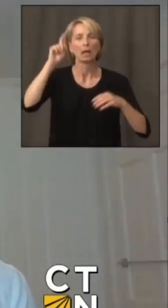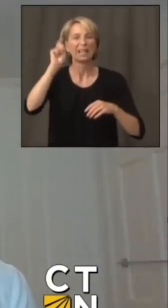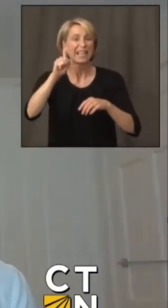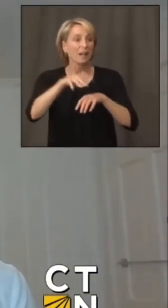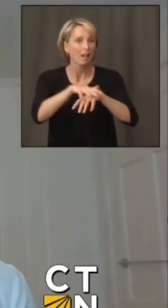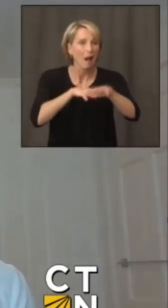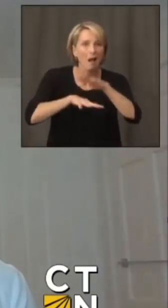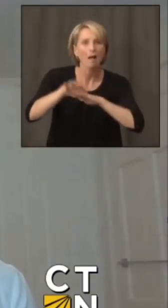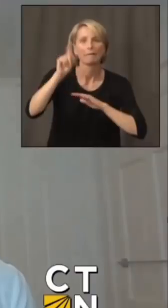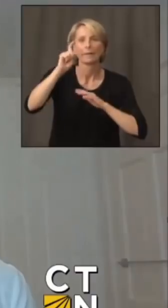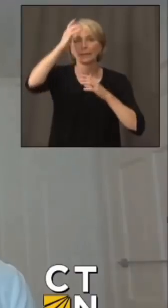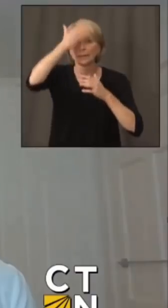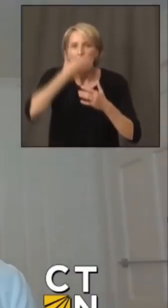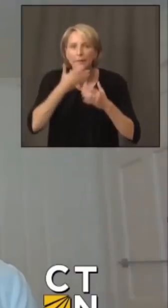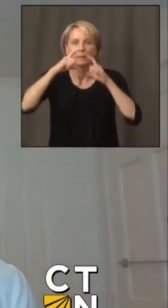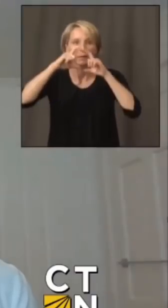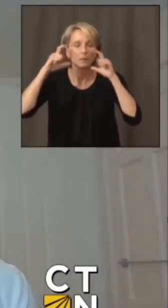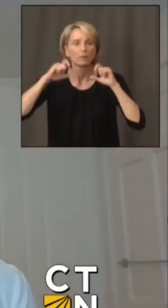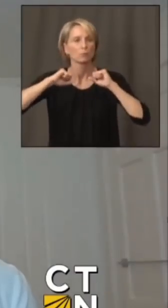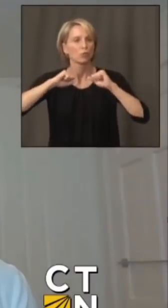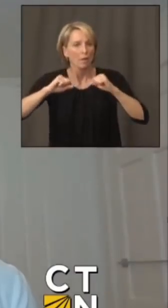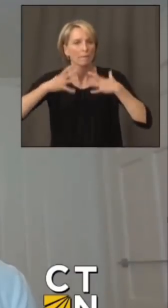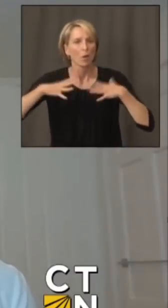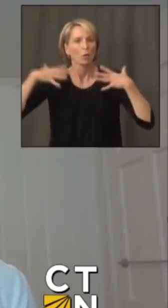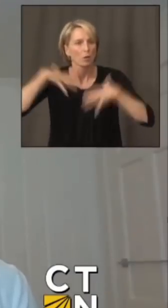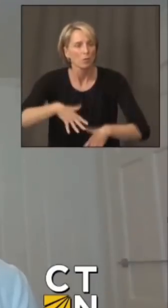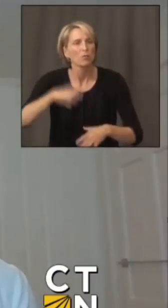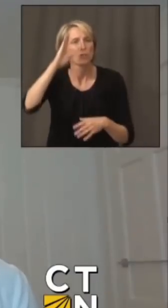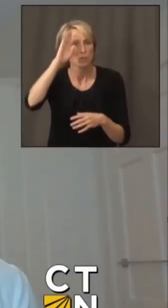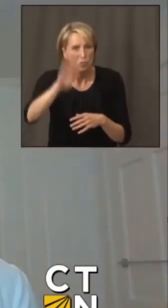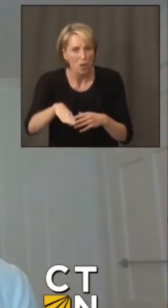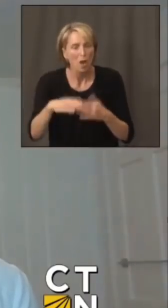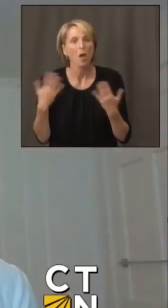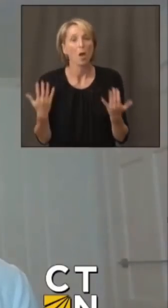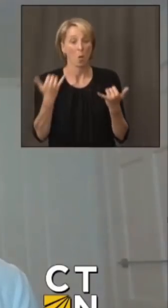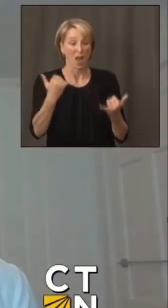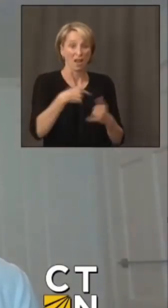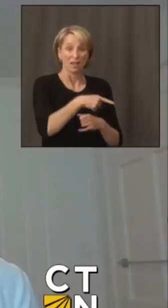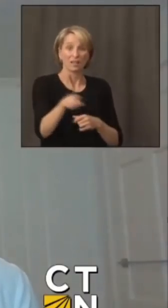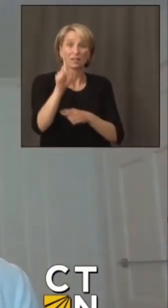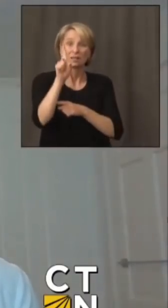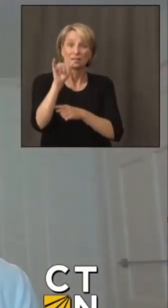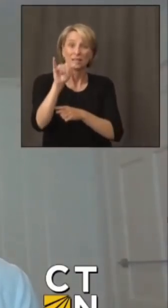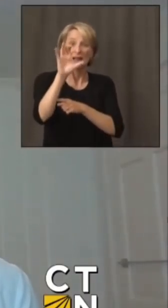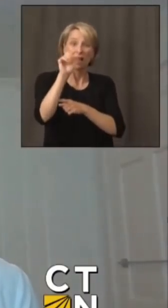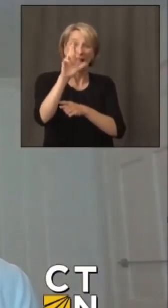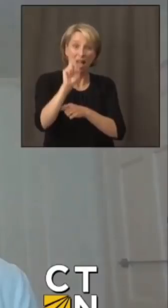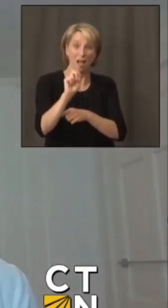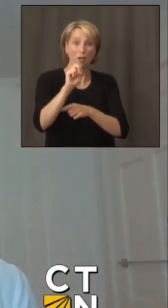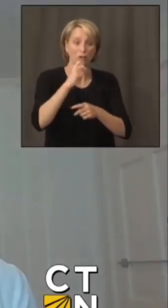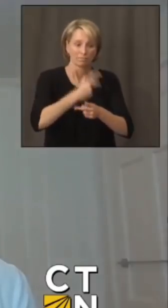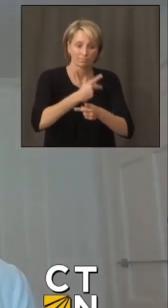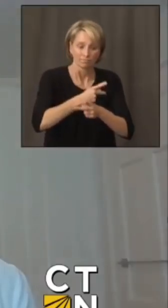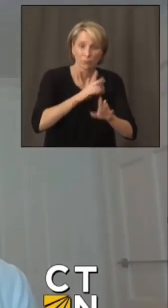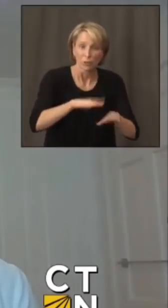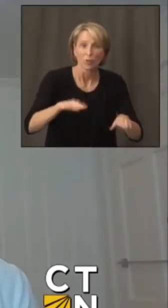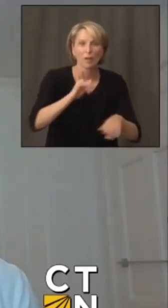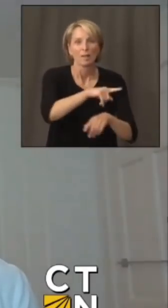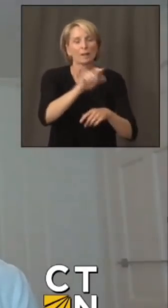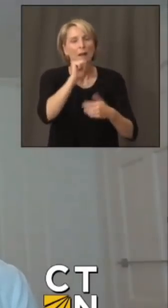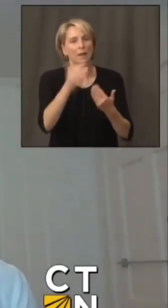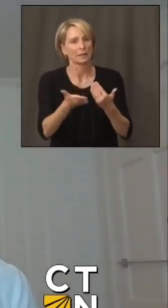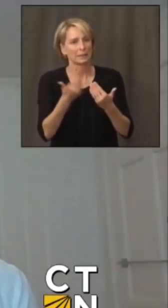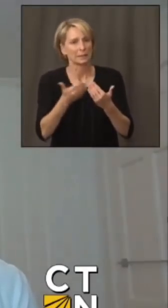enhanced guidance. And it's a really stressed field right now financially. And so the